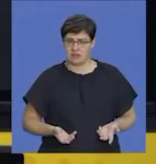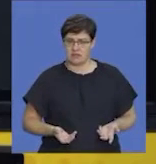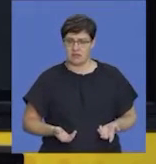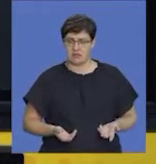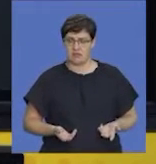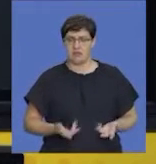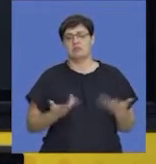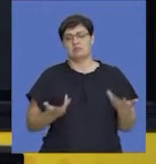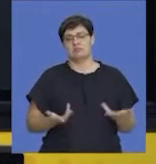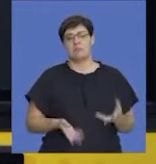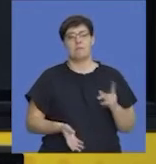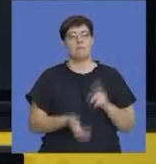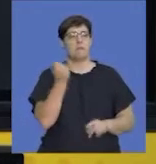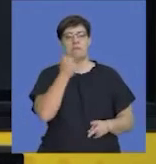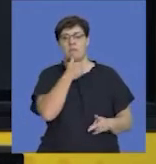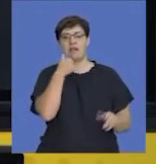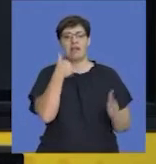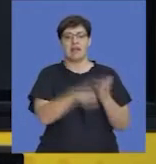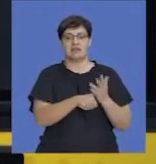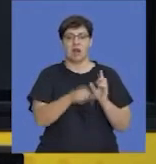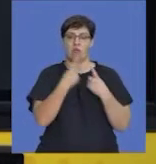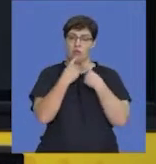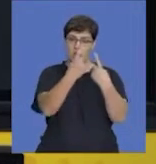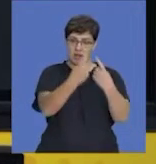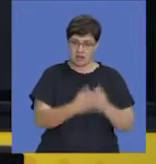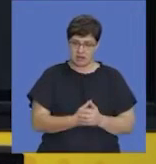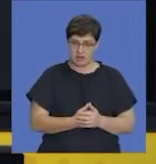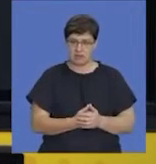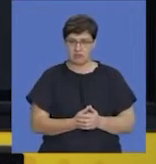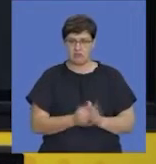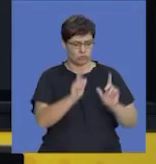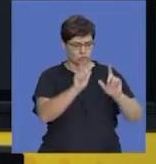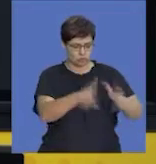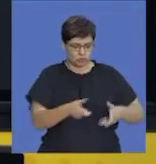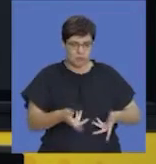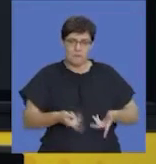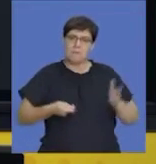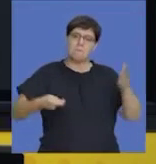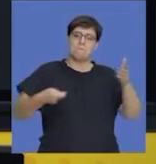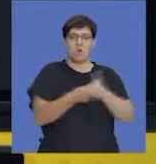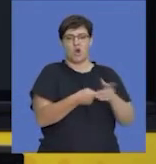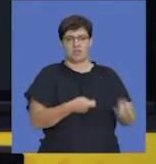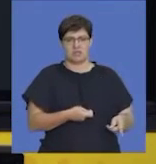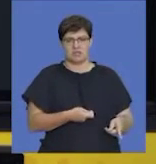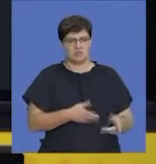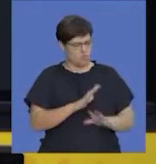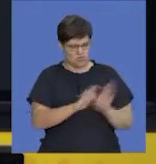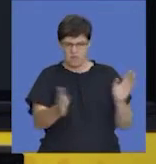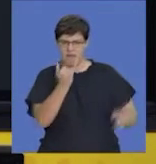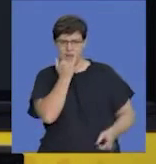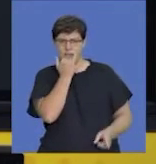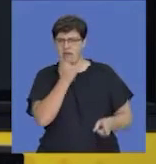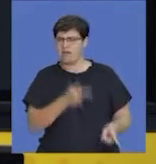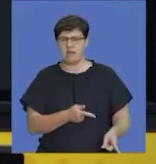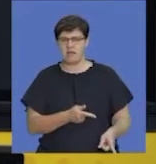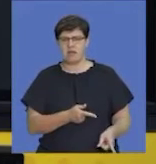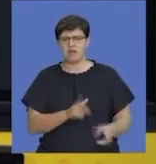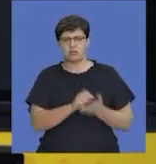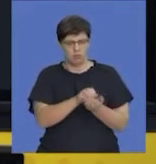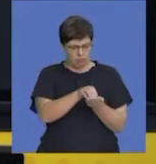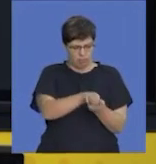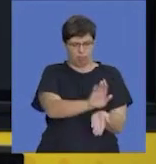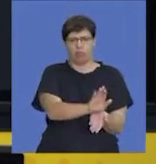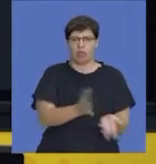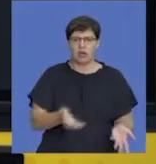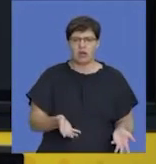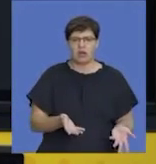then you could get a letter of complaint where you bought a pair of shoes and you're unhappy because the shoe opened up and